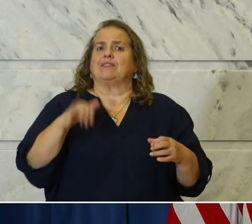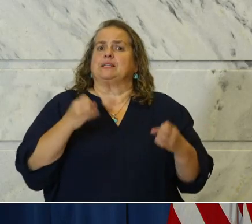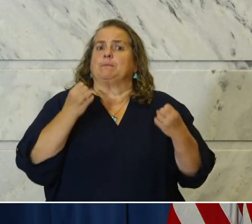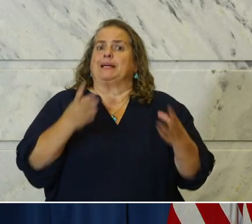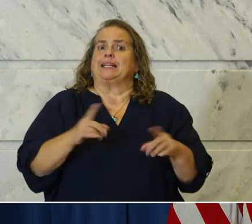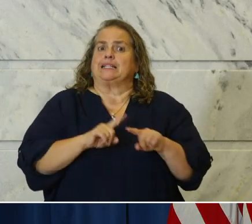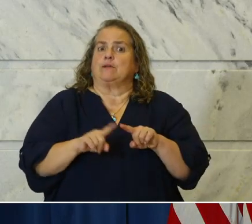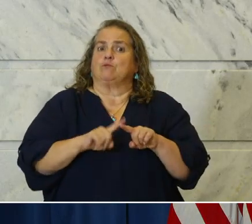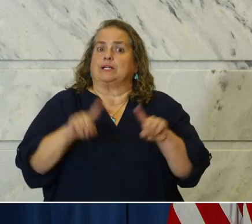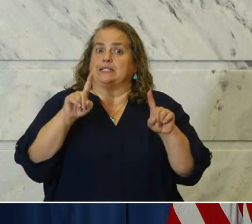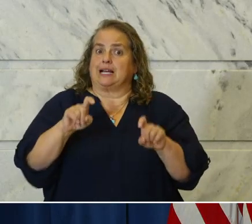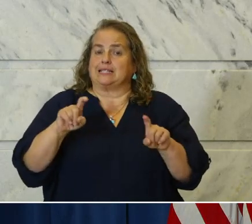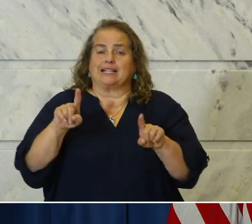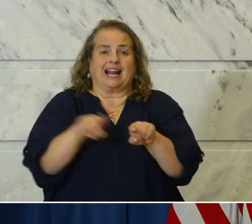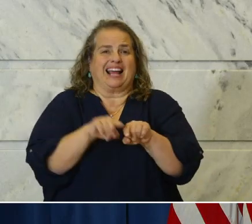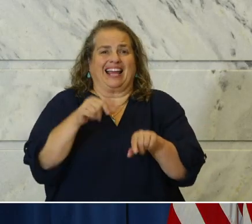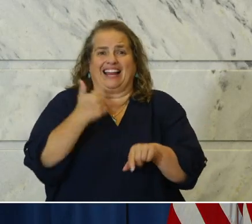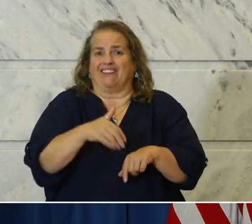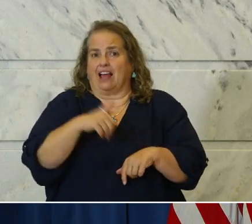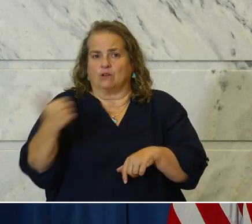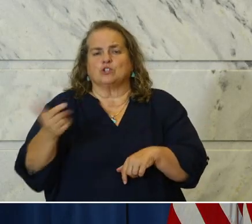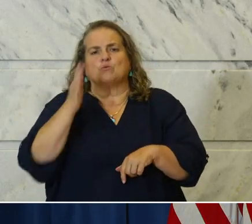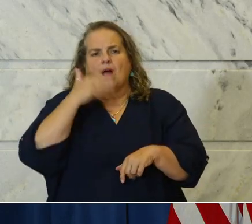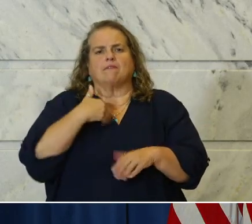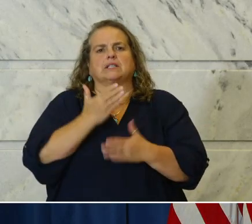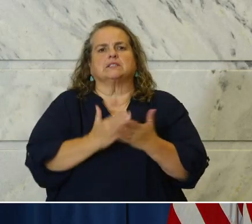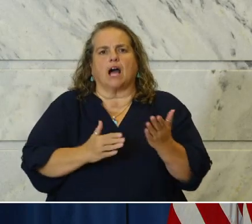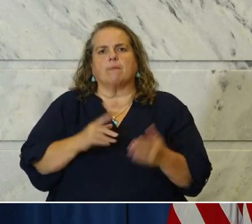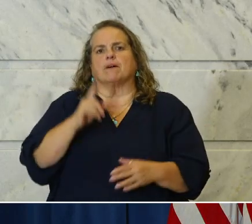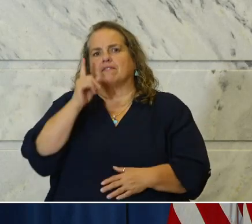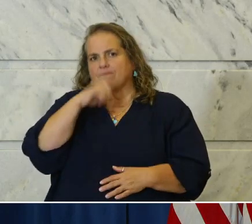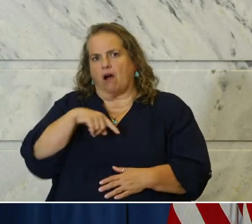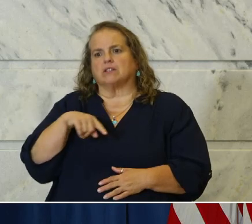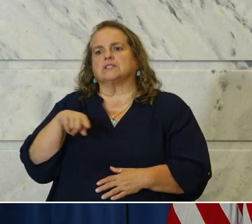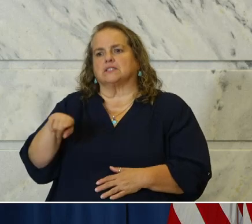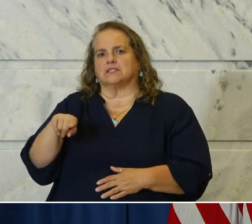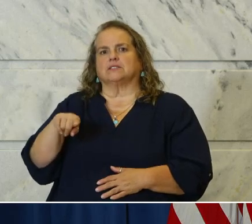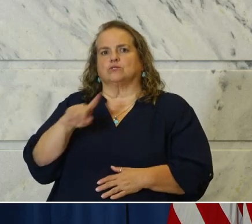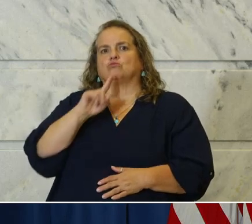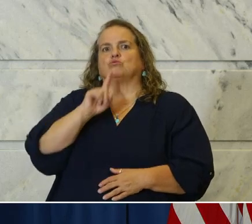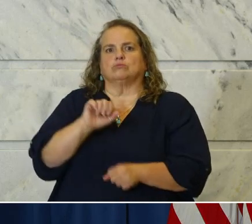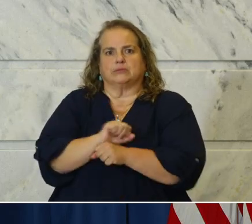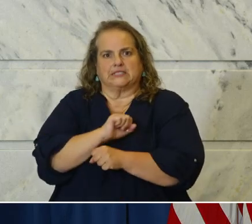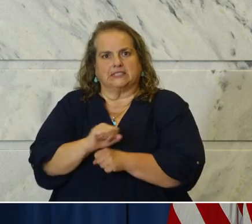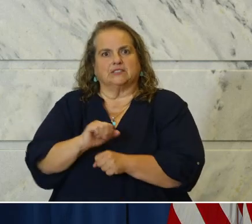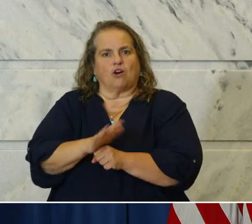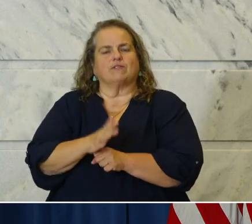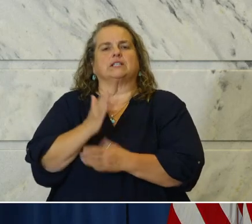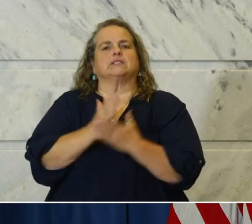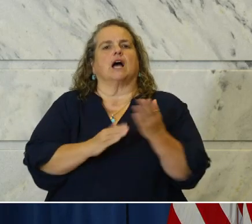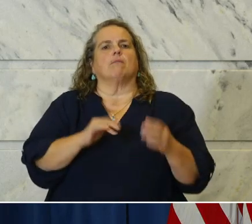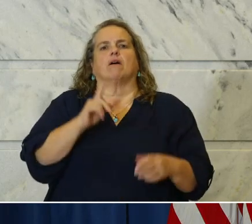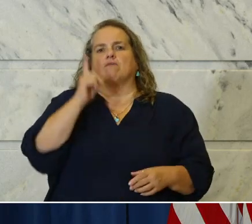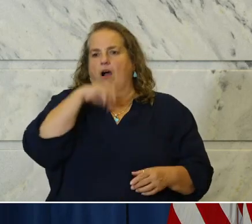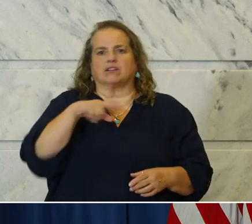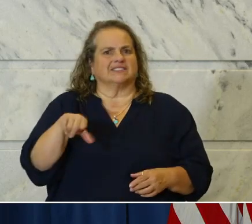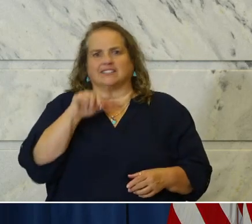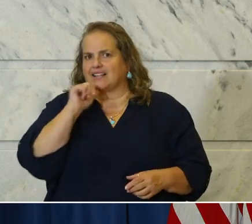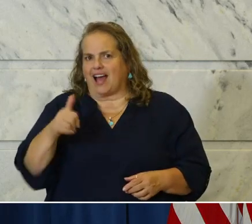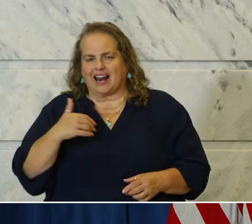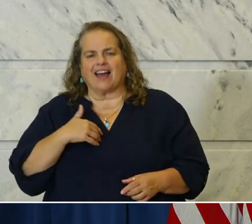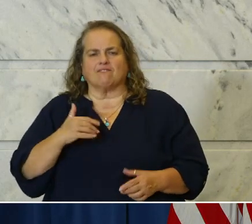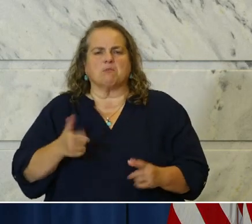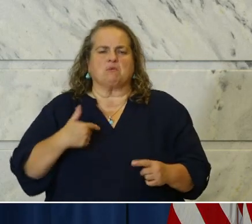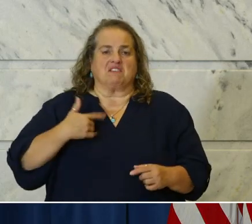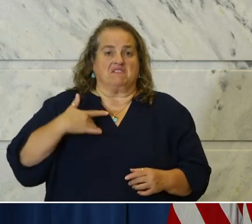else, you are going to have some false positives or some false negatives, but we believe that number is very low. By